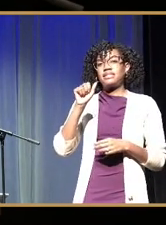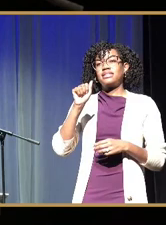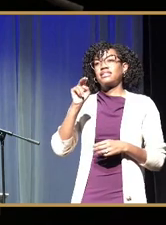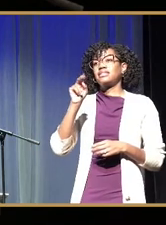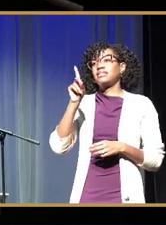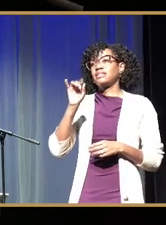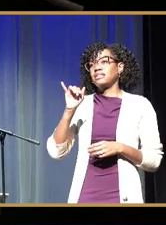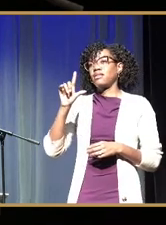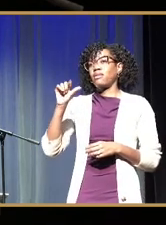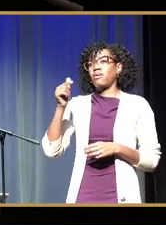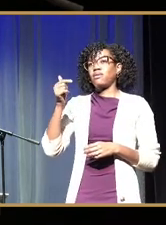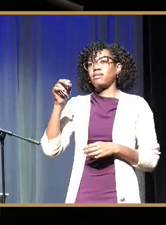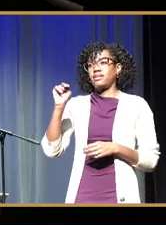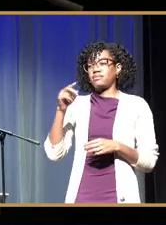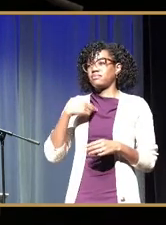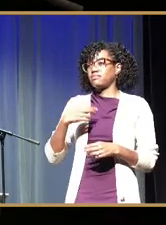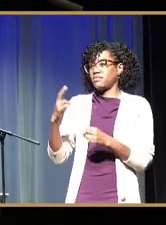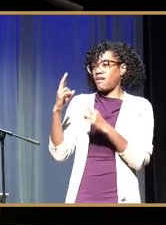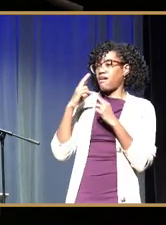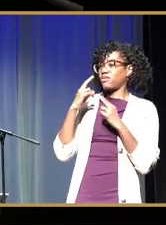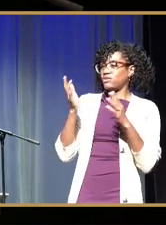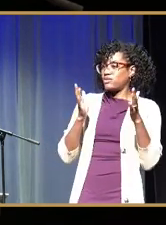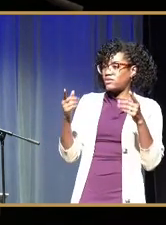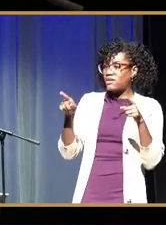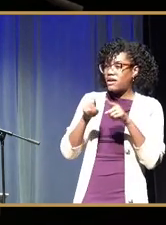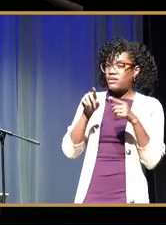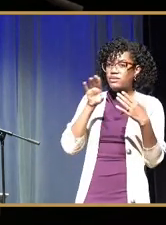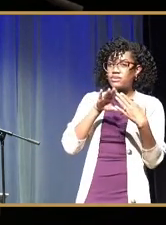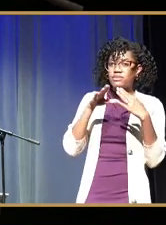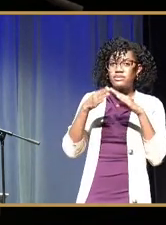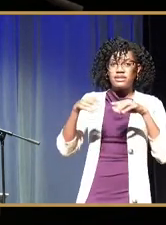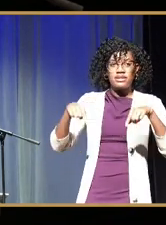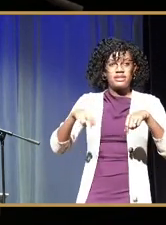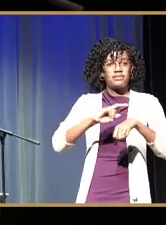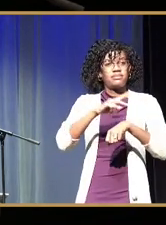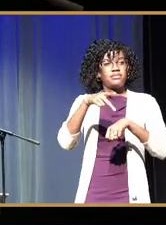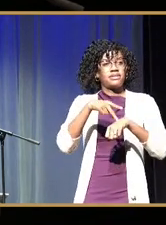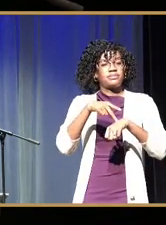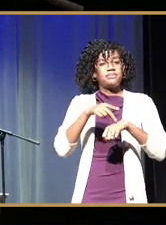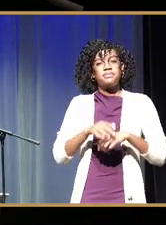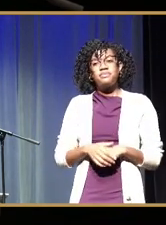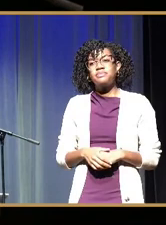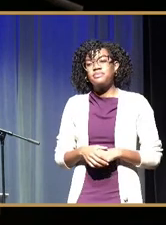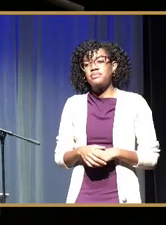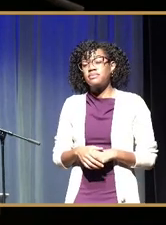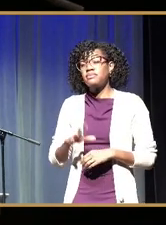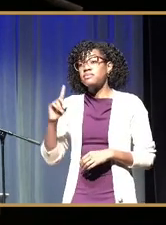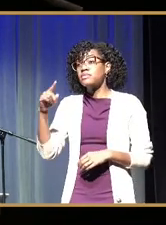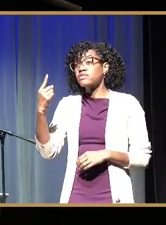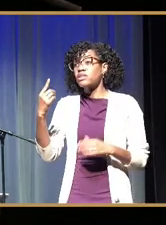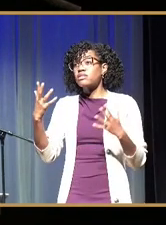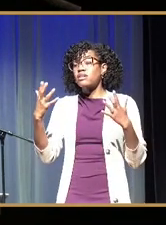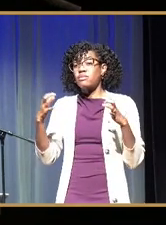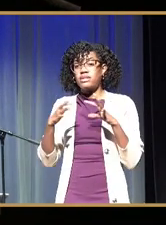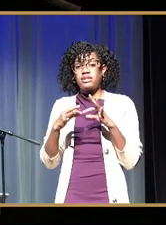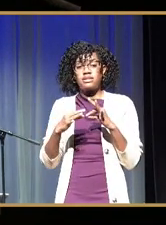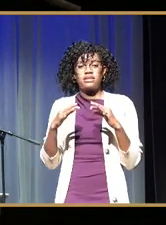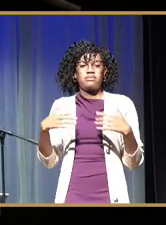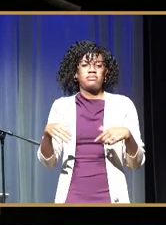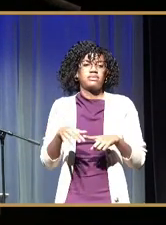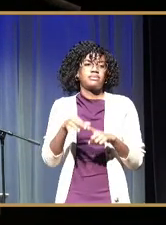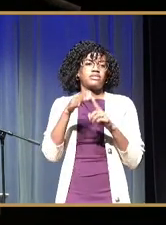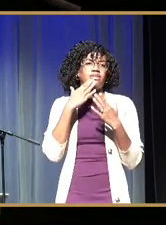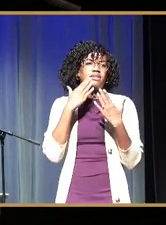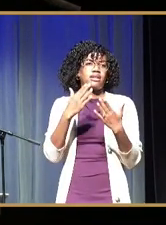I have the privilege of serving this community as the principal. First, I would like to say a special thank